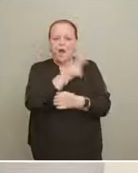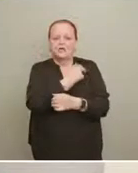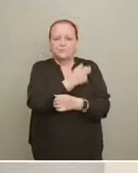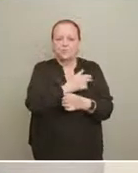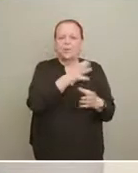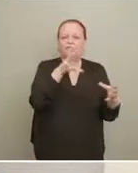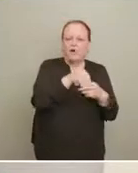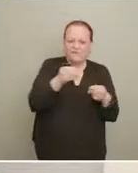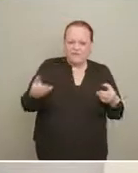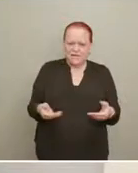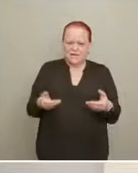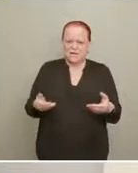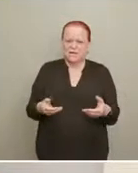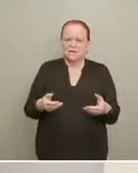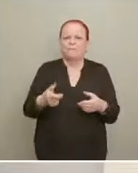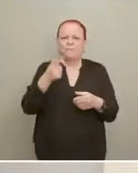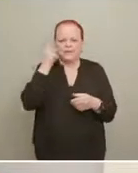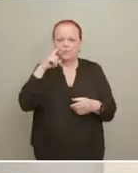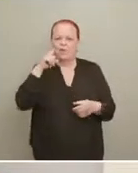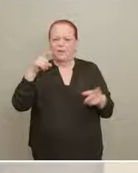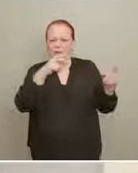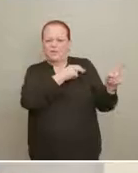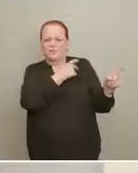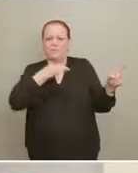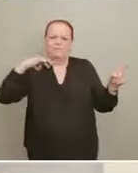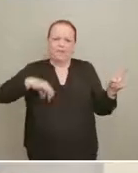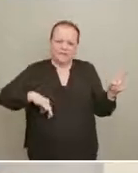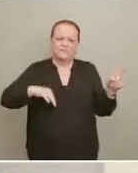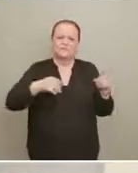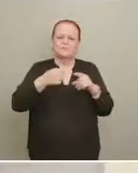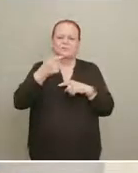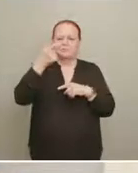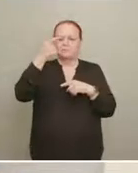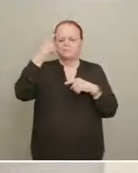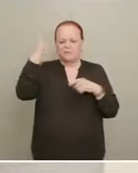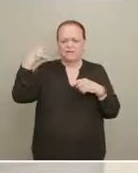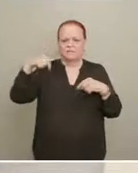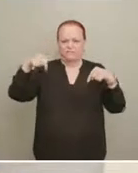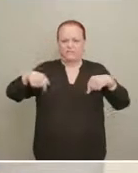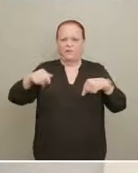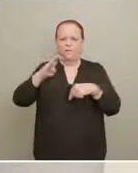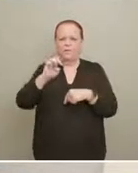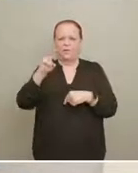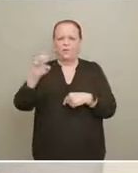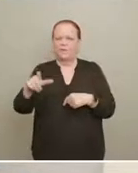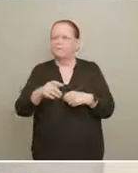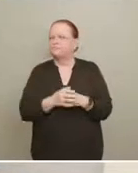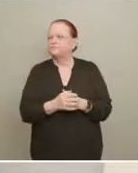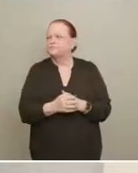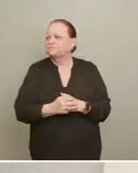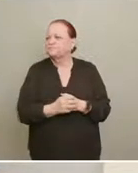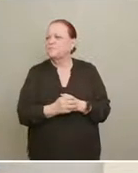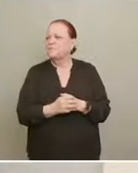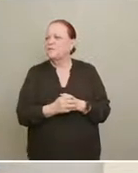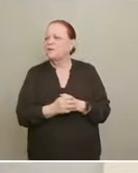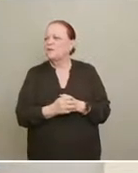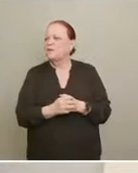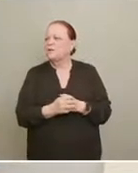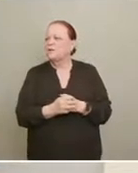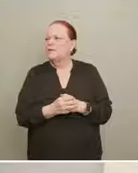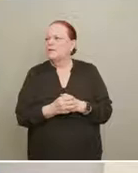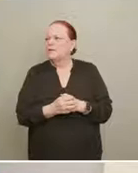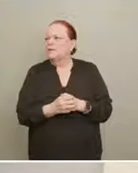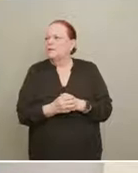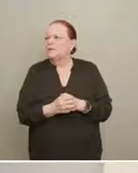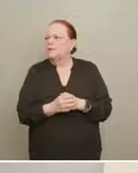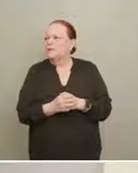in the time of COVID, where space in a hospital mm-hmm. was at mm-hmm. a premium, it was a really special thing. Mm-hmm. All the more reason. Does it